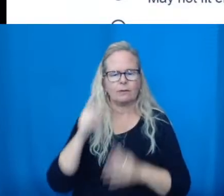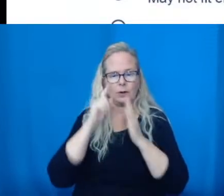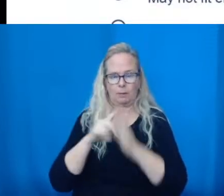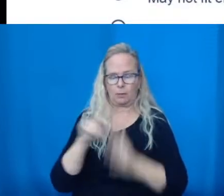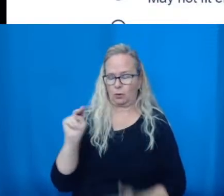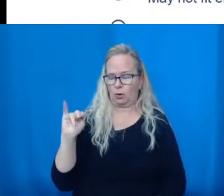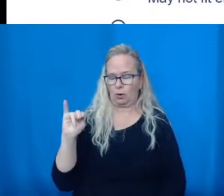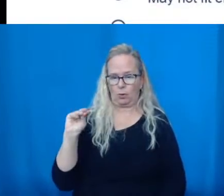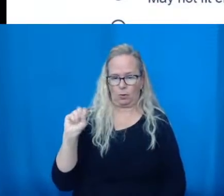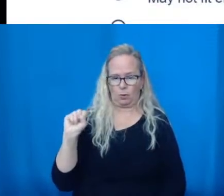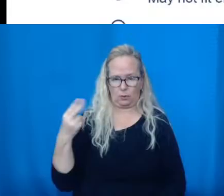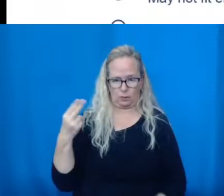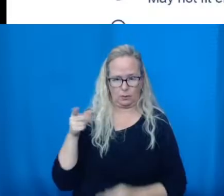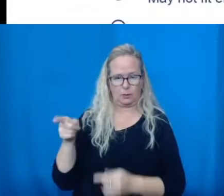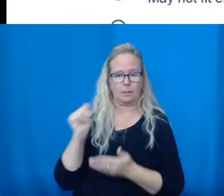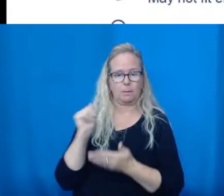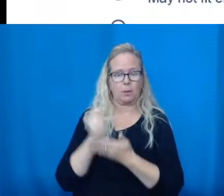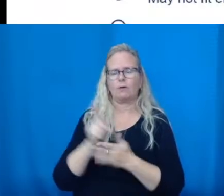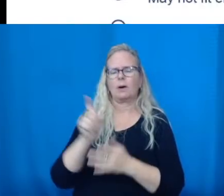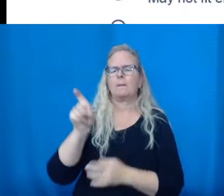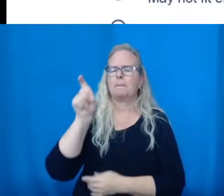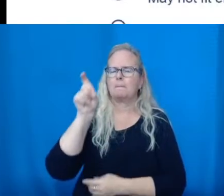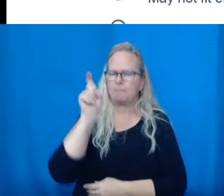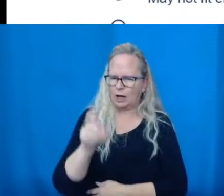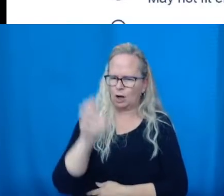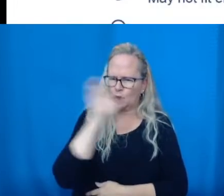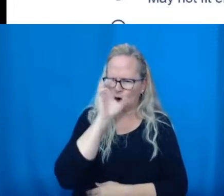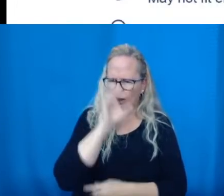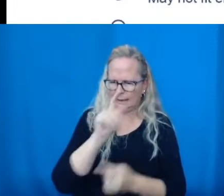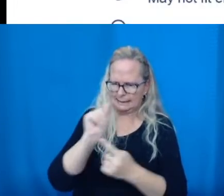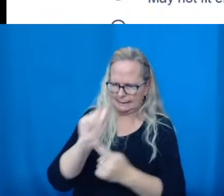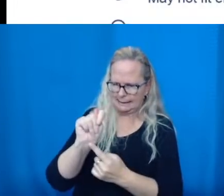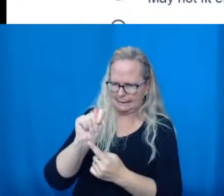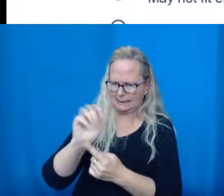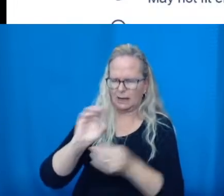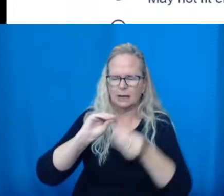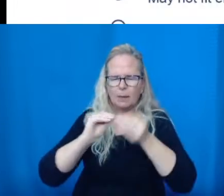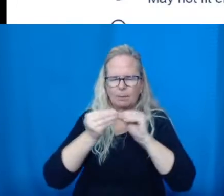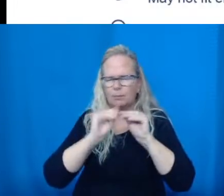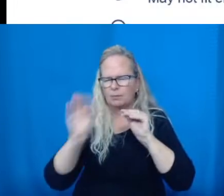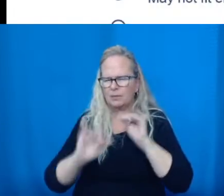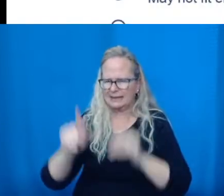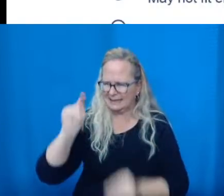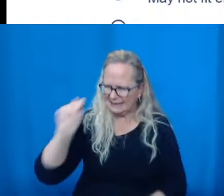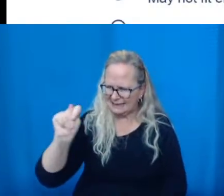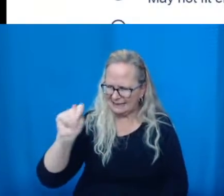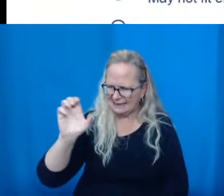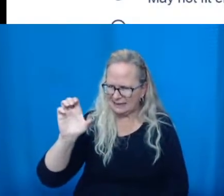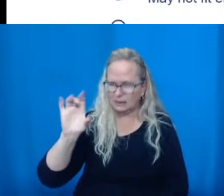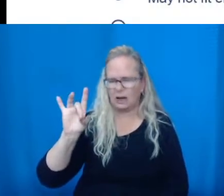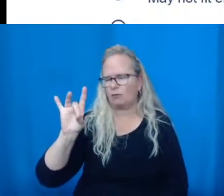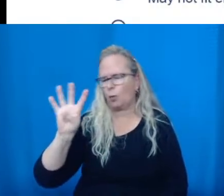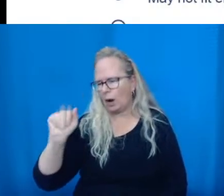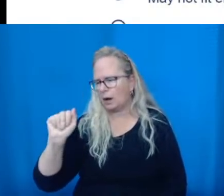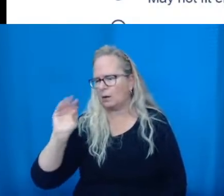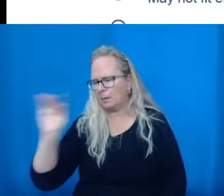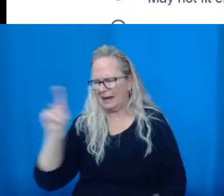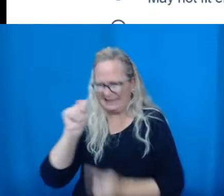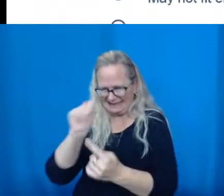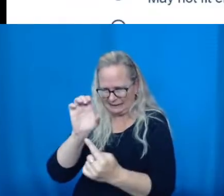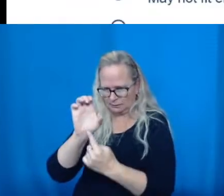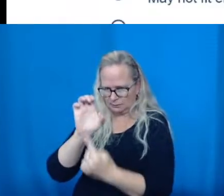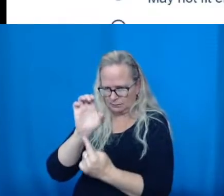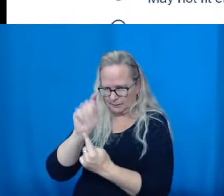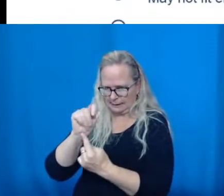on. That indicates that it has met requirements to NIOSH to the particular standard, in this case a filtering face piece